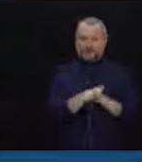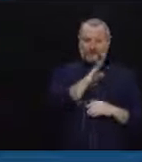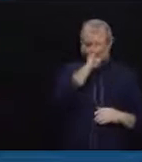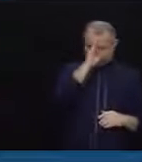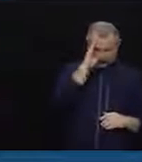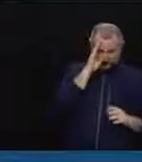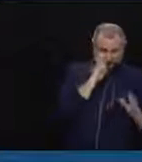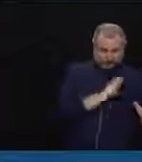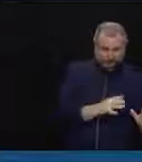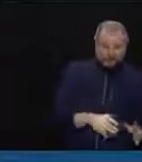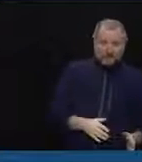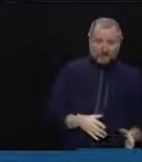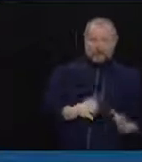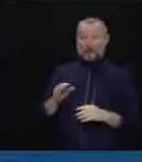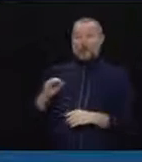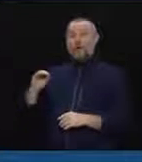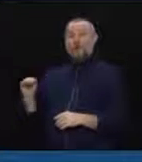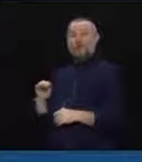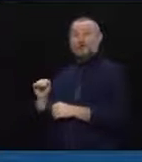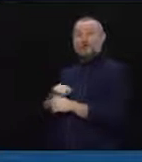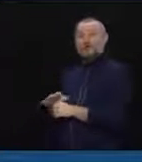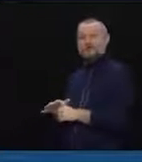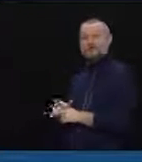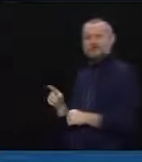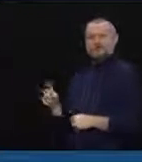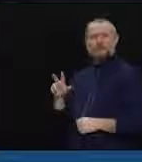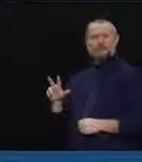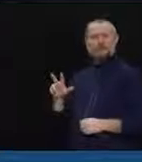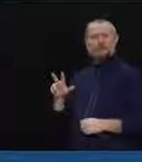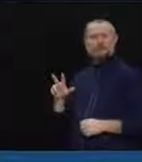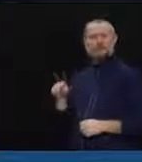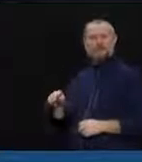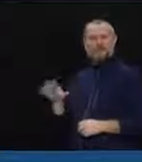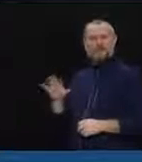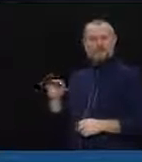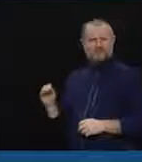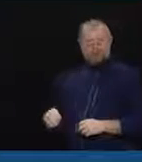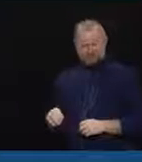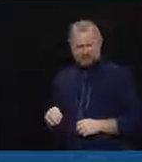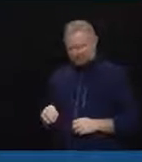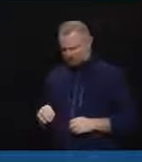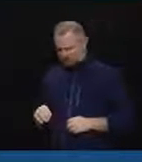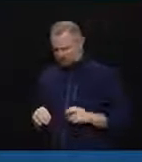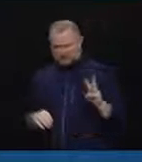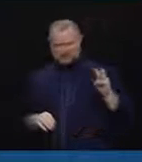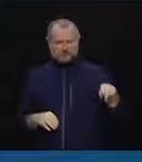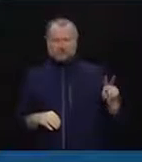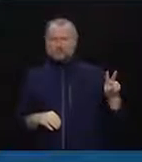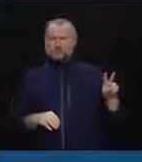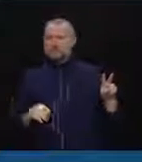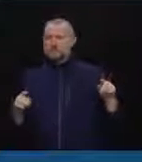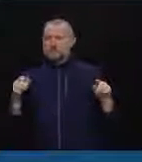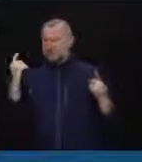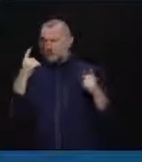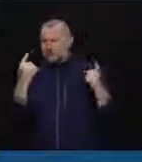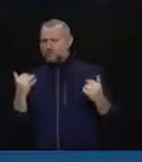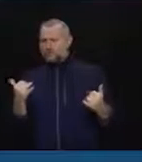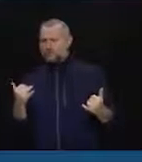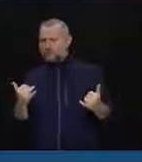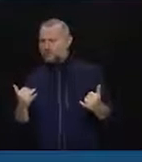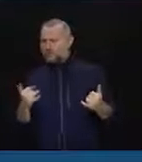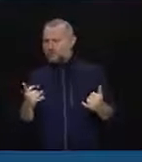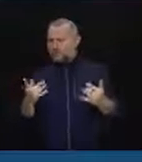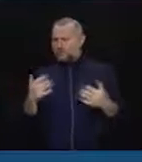only 3.5% did. Now, you can also factor into that many more people were vaccinated. And we've been saying from the beginning, if